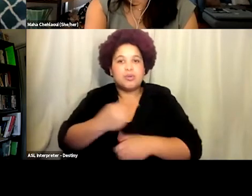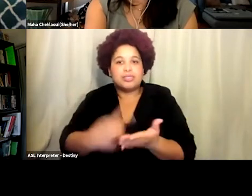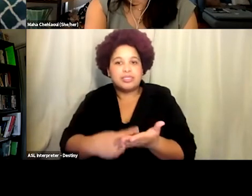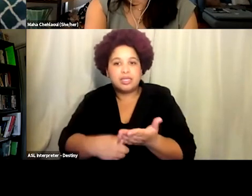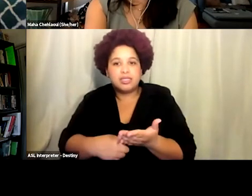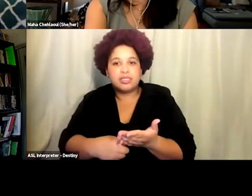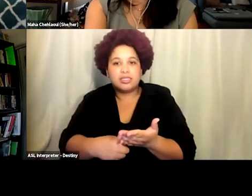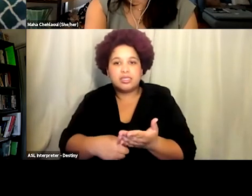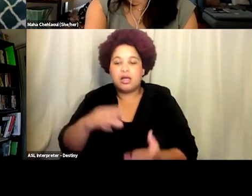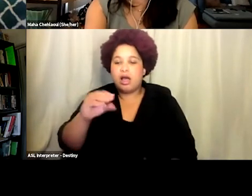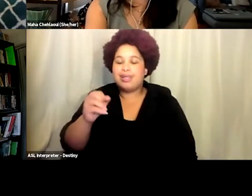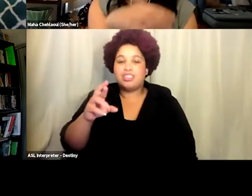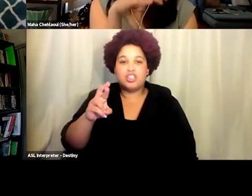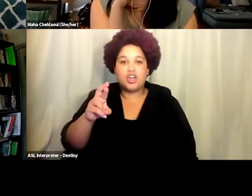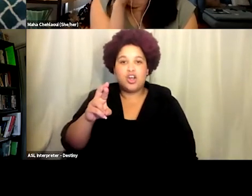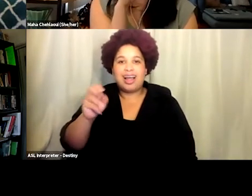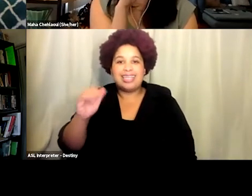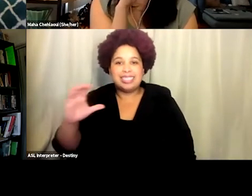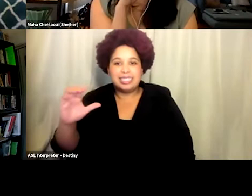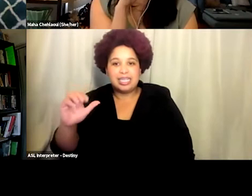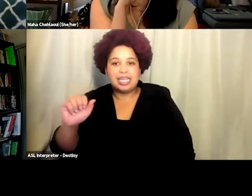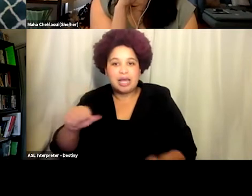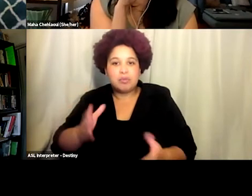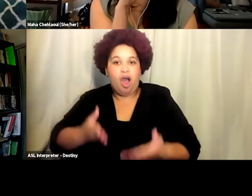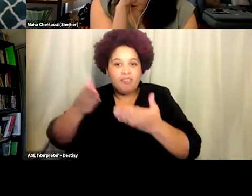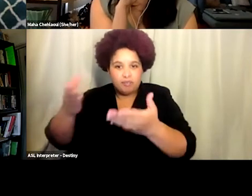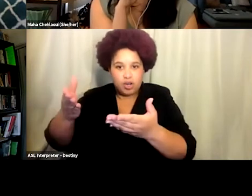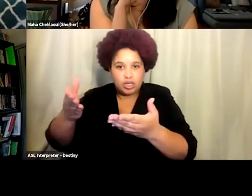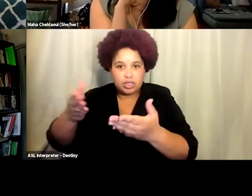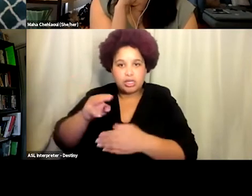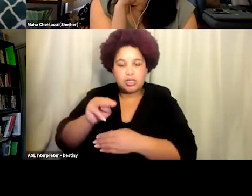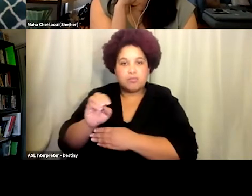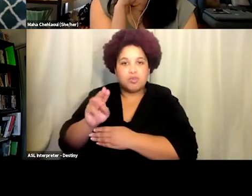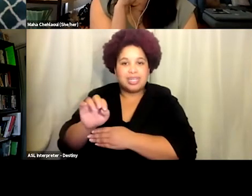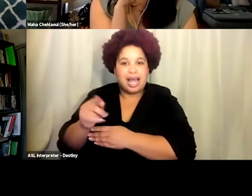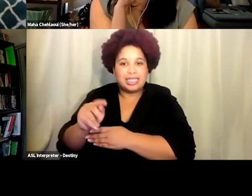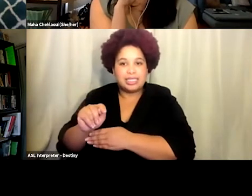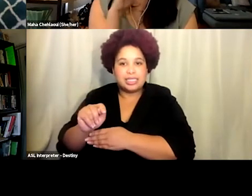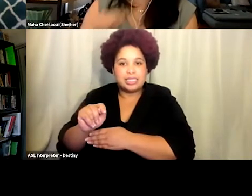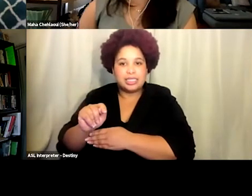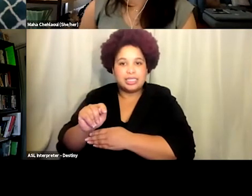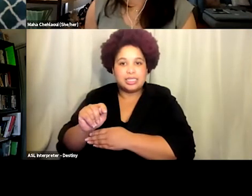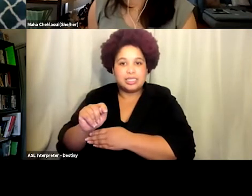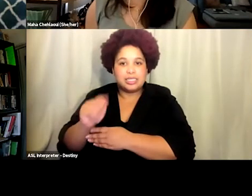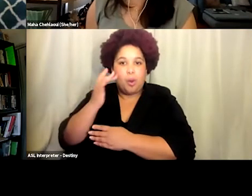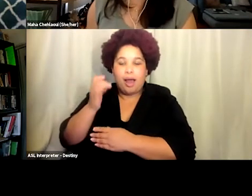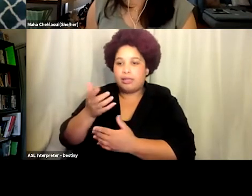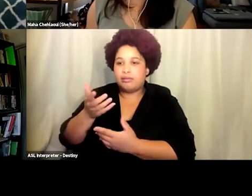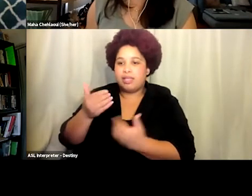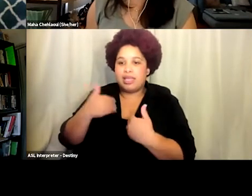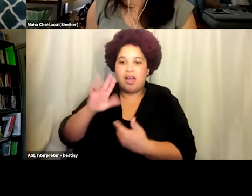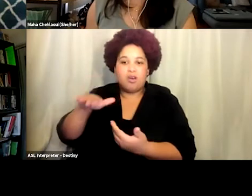when Oscar Isaac gets the privilege to be offered to play Moon Knight, because he has all